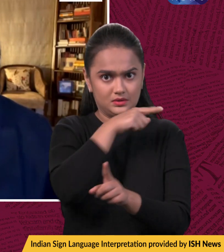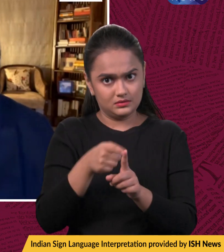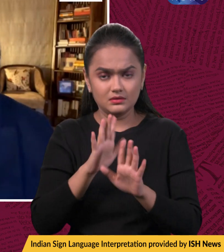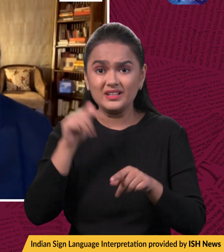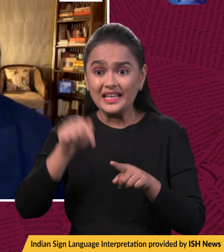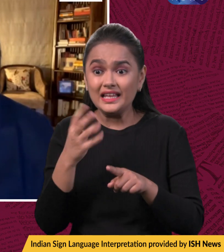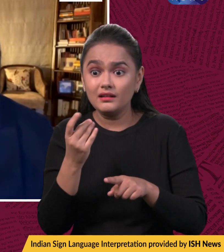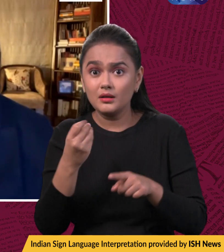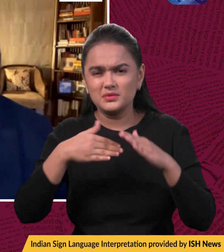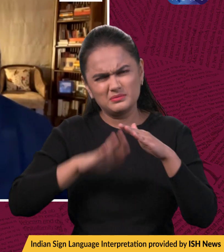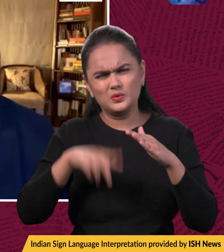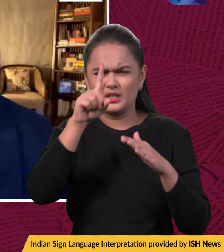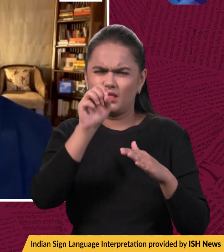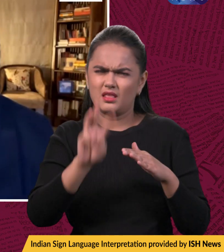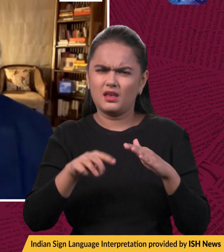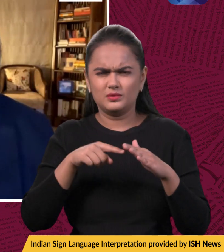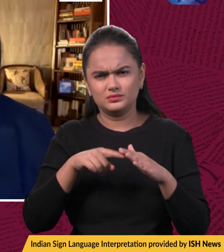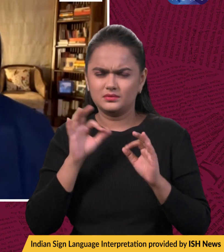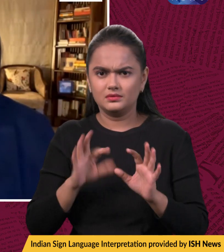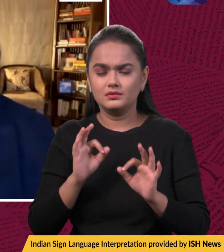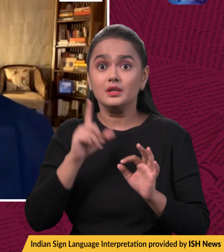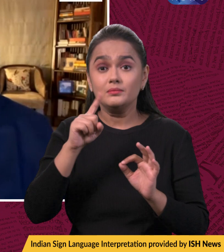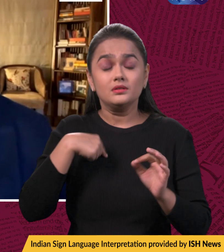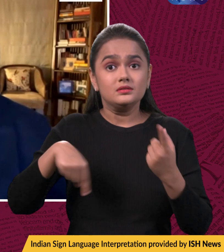hours. These numbers stay below 10,000,